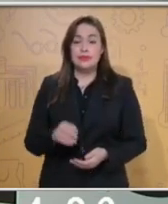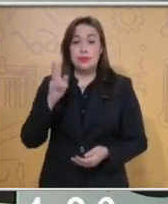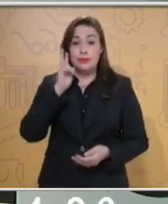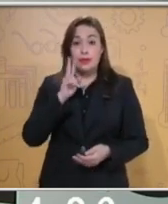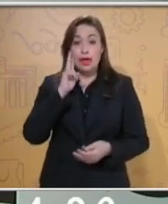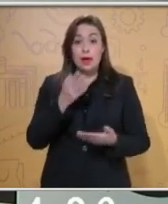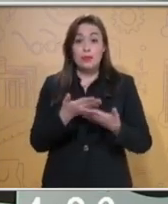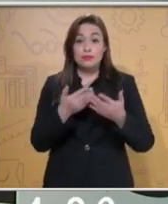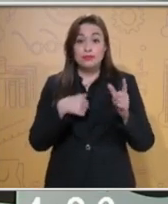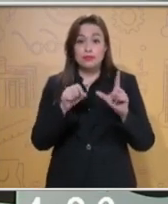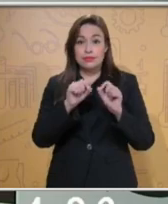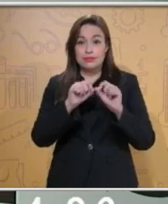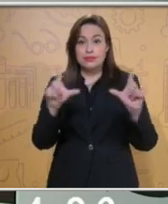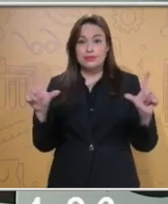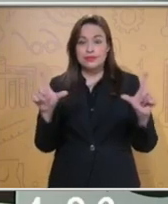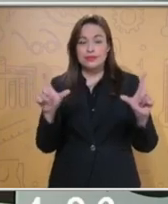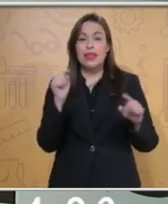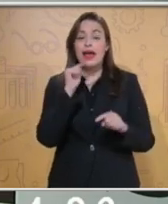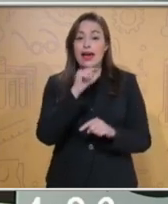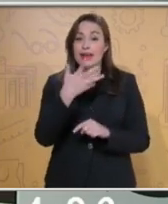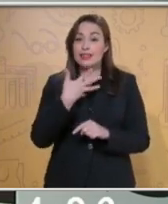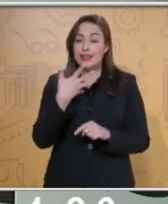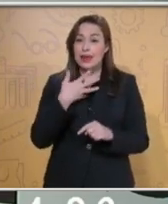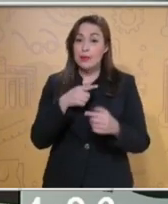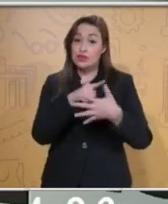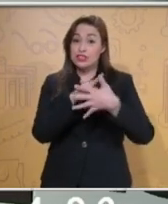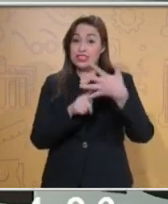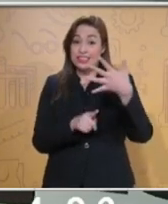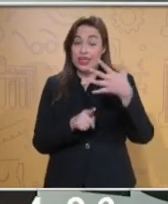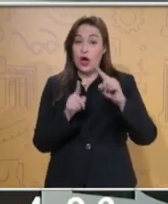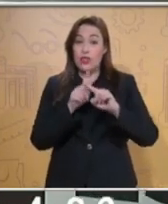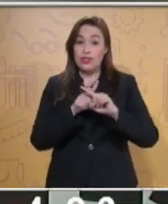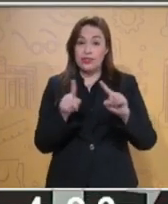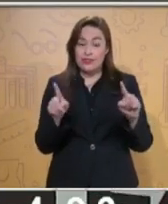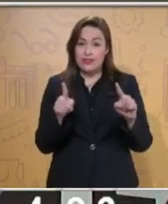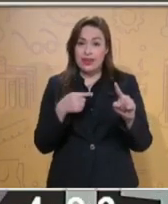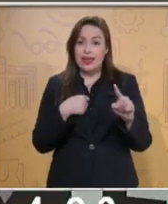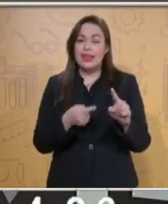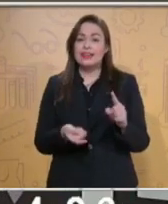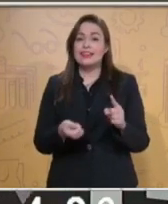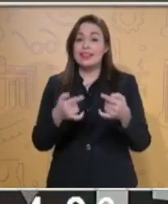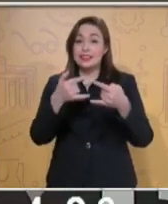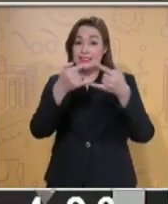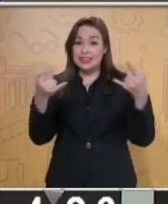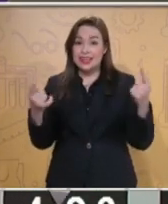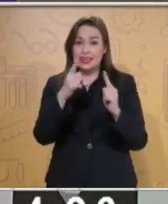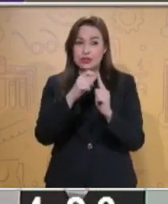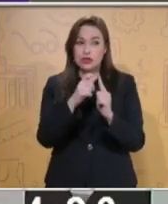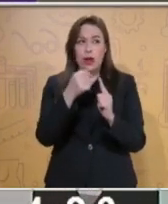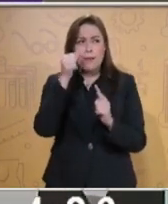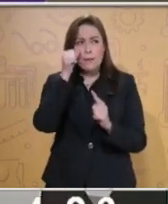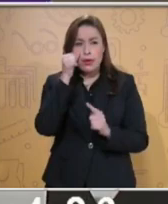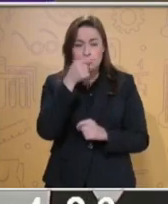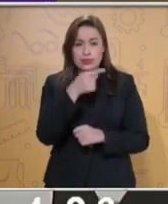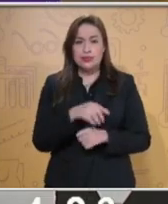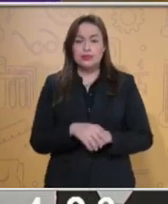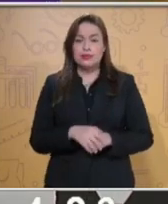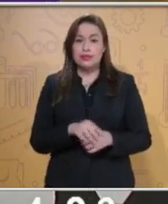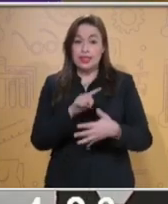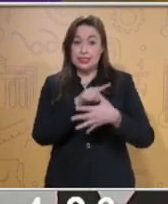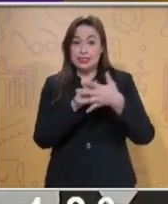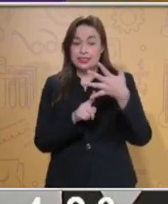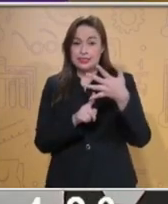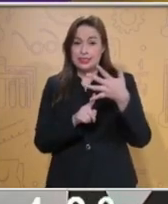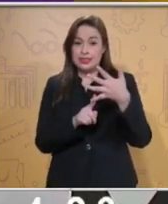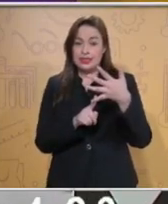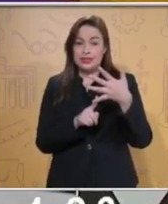screen. Here we have five different kind of comic strips. Pay attention, please. We have five different